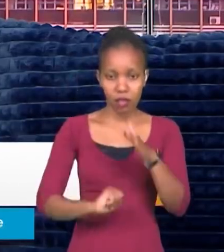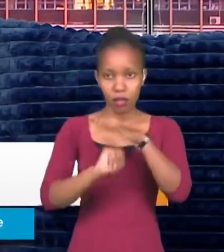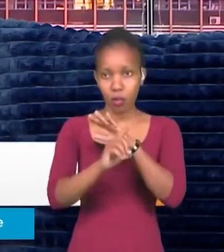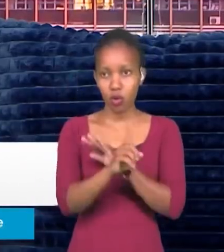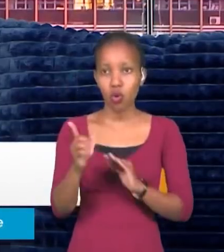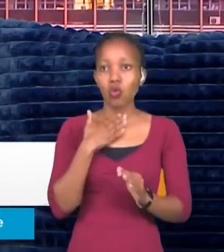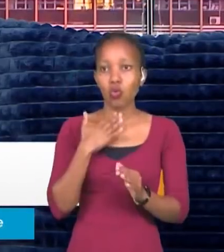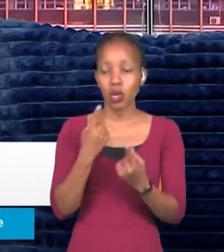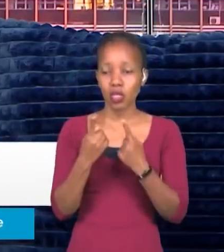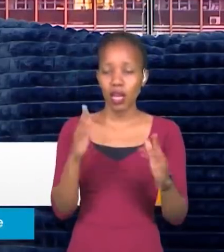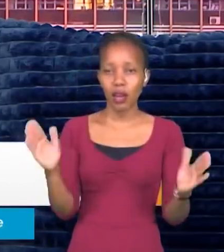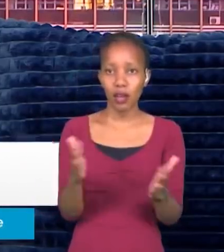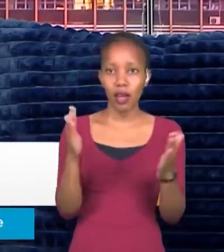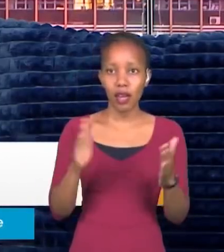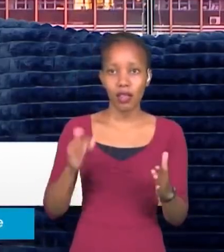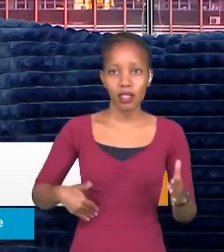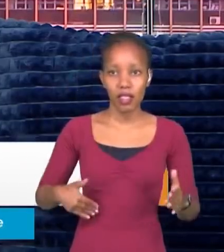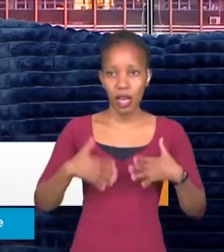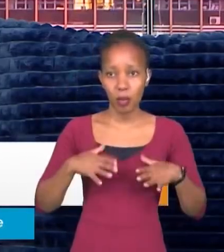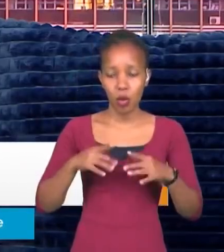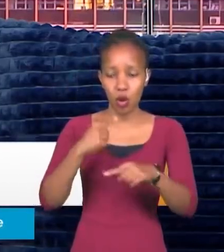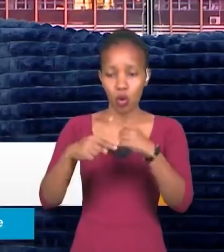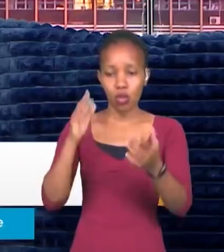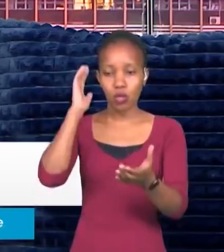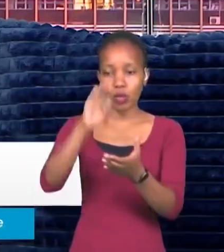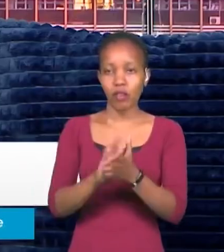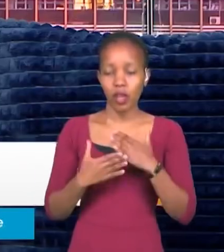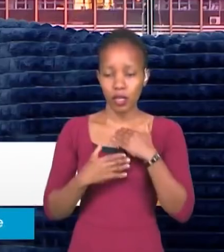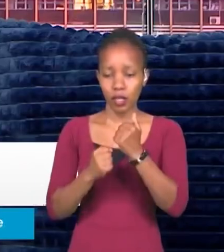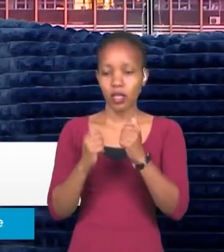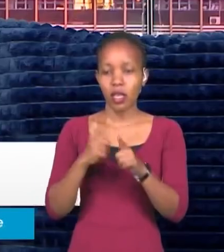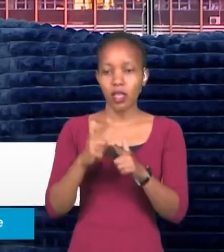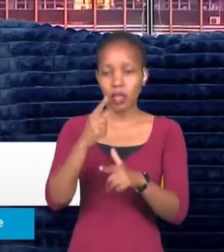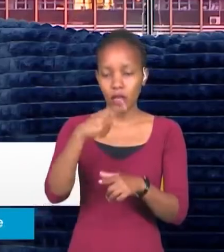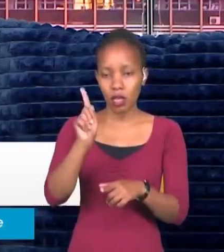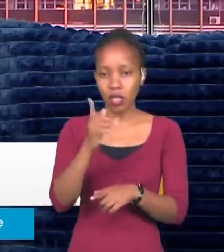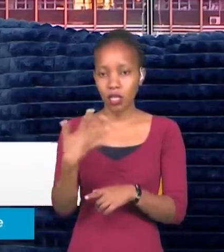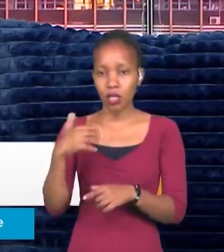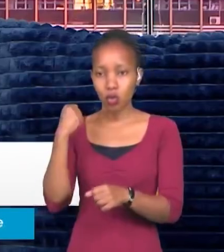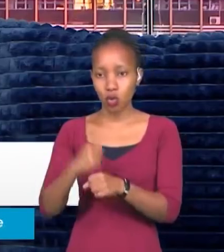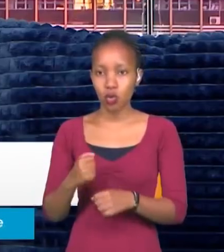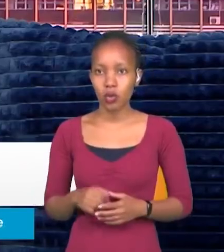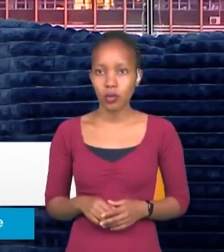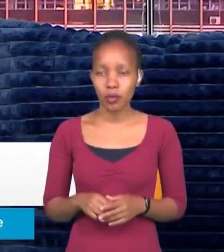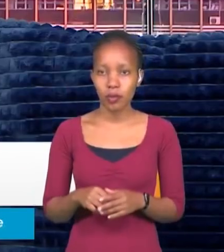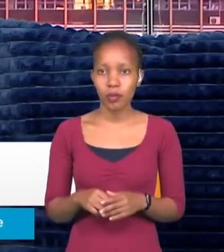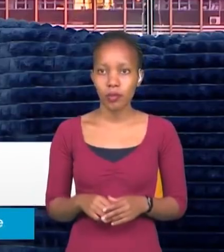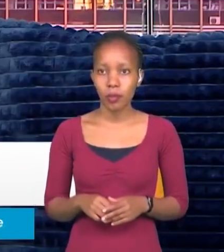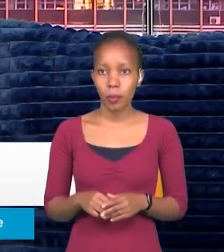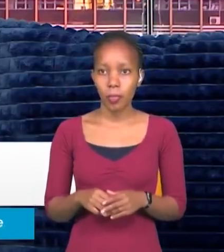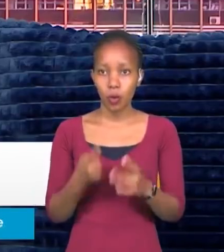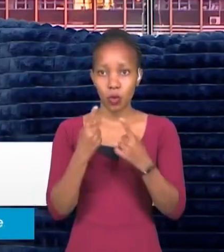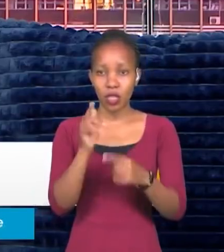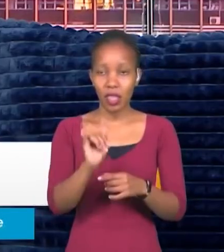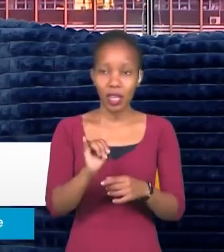would want to just encourage them and tell them to keep on believing and trusting and doing the right thing. perfect? Yes. Are you going to see this maybe in the audiobooks,